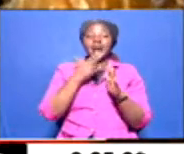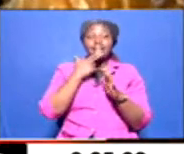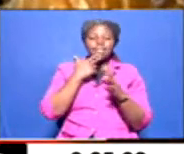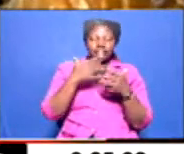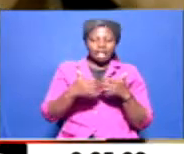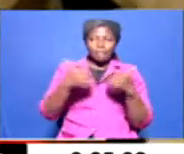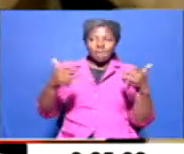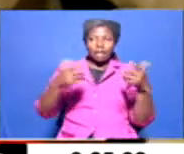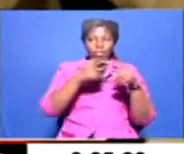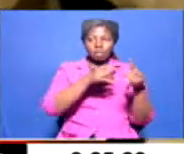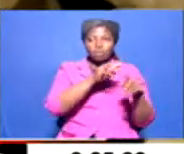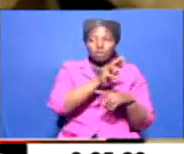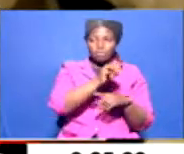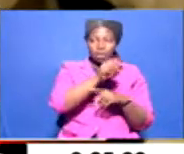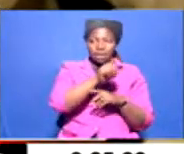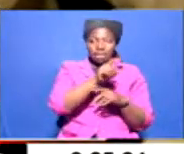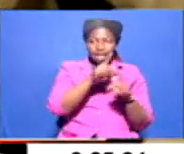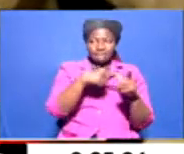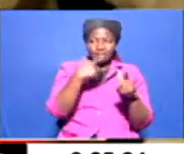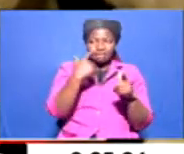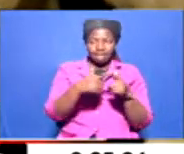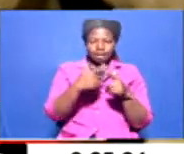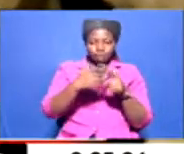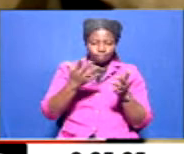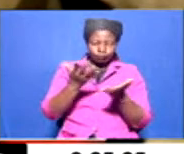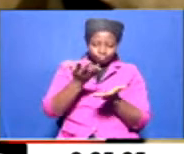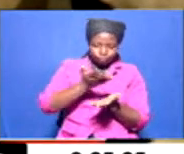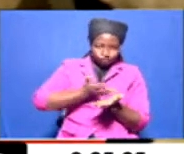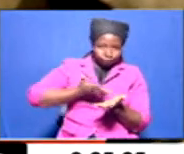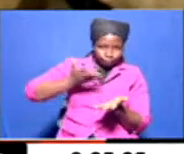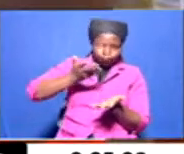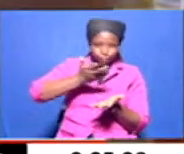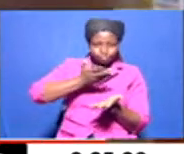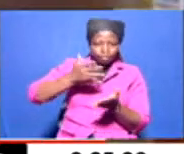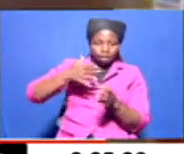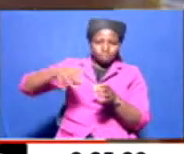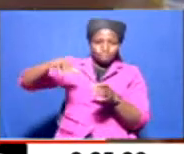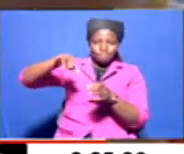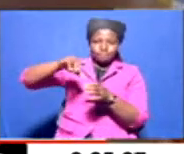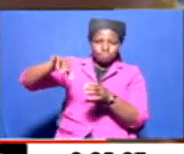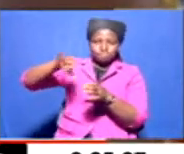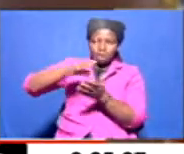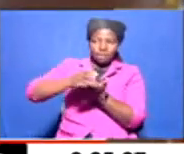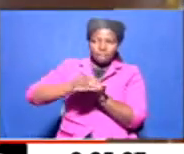and extracted before filtering and bottling.